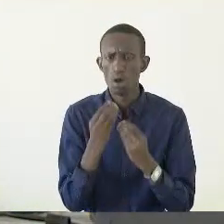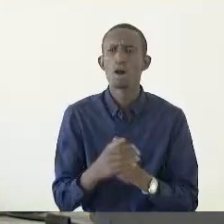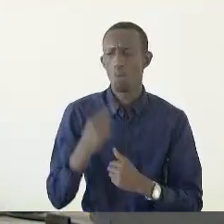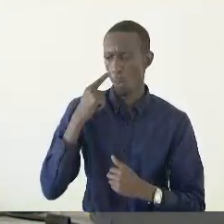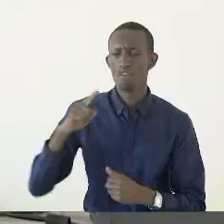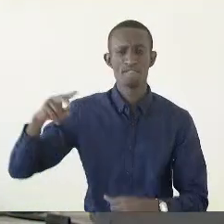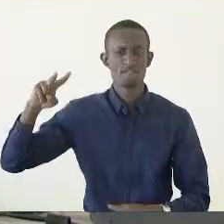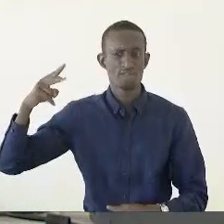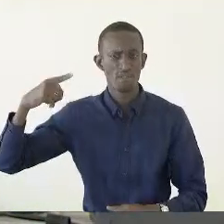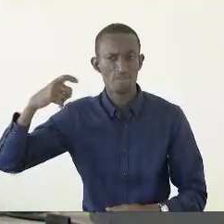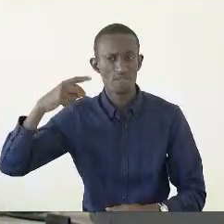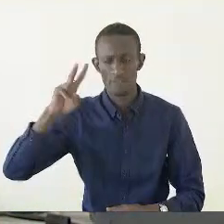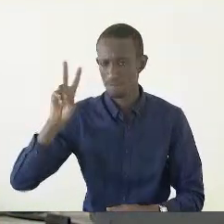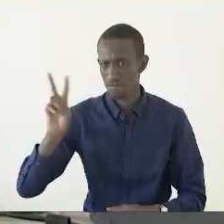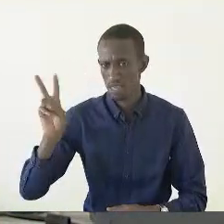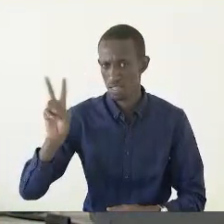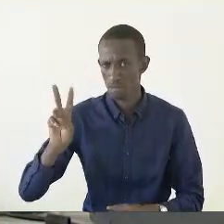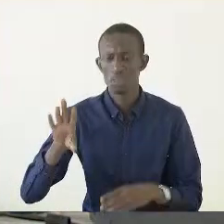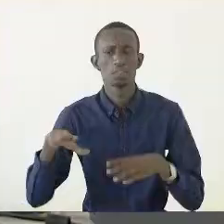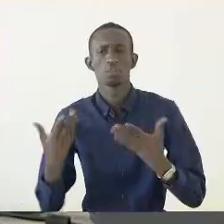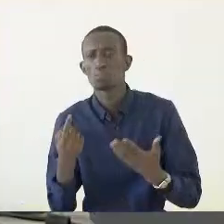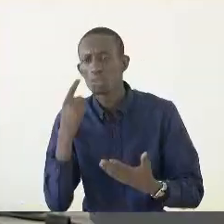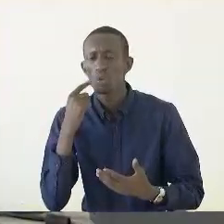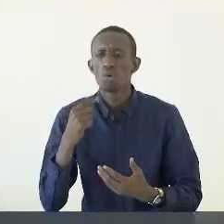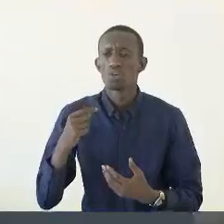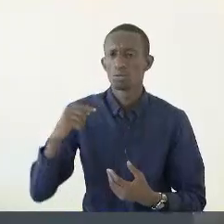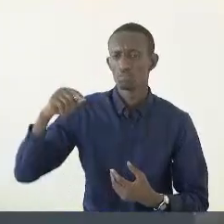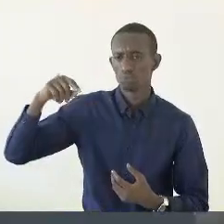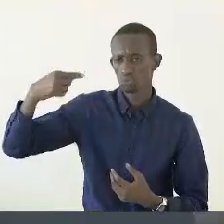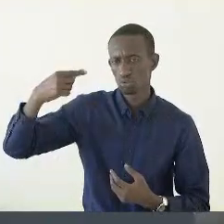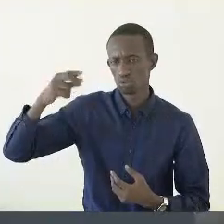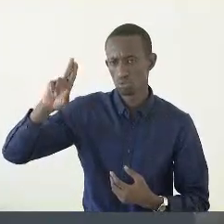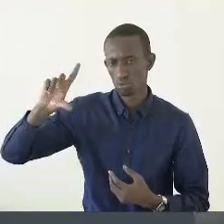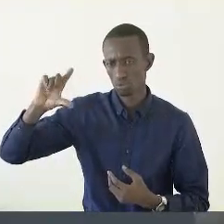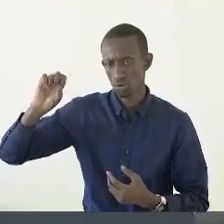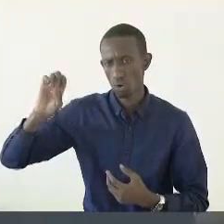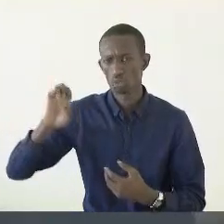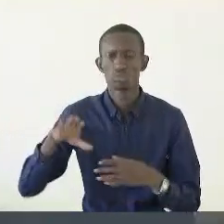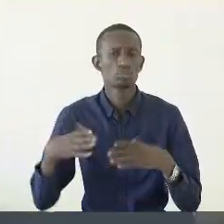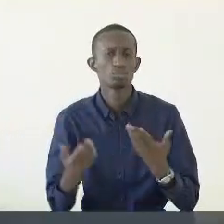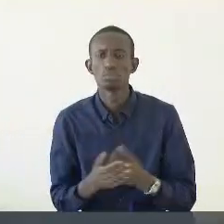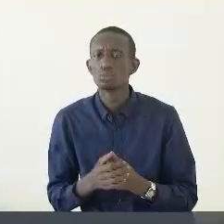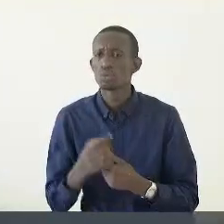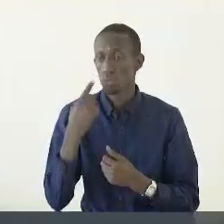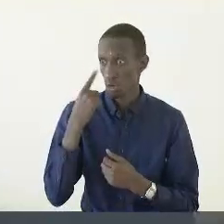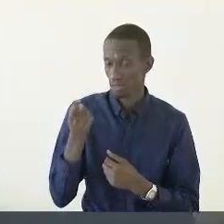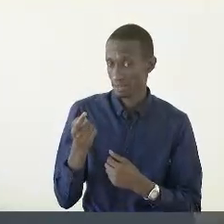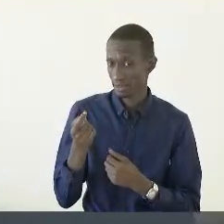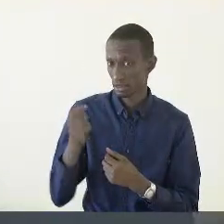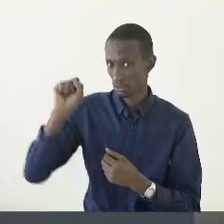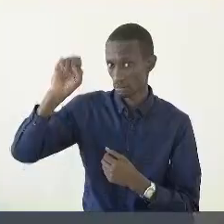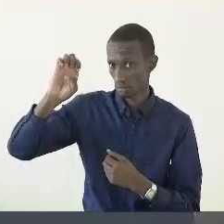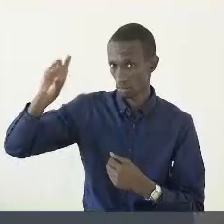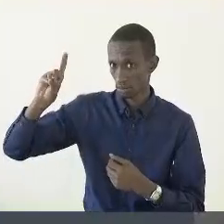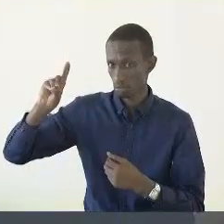vitamins, you will get different nutrients like fructose and glucose. You will also use those seeds to plant them